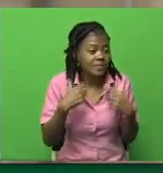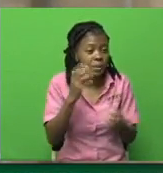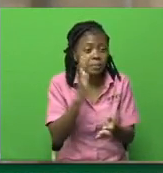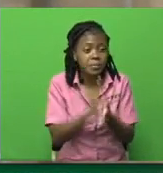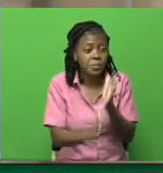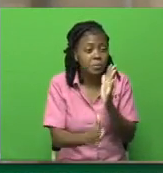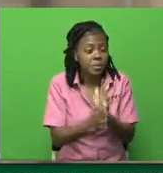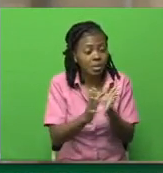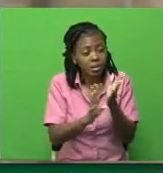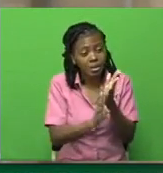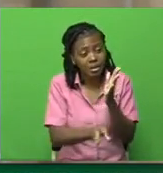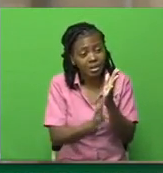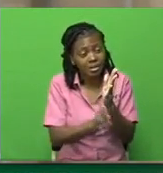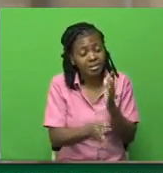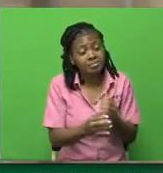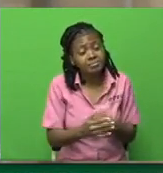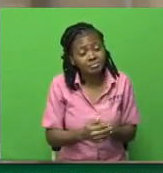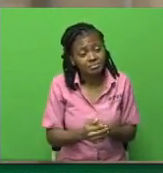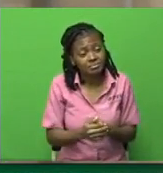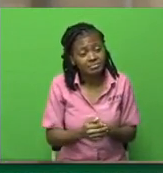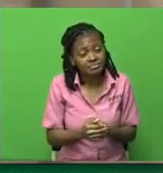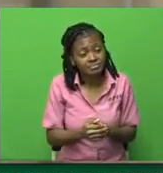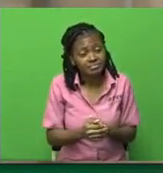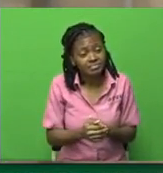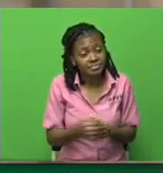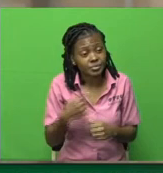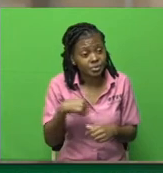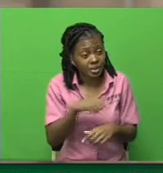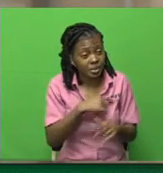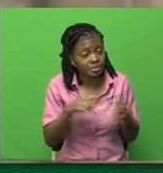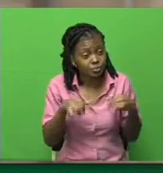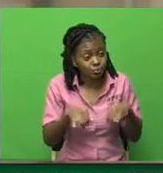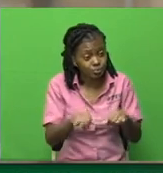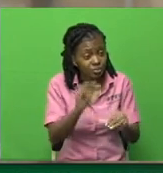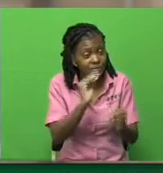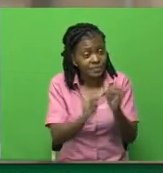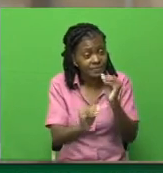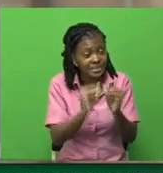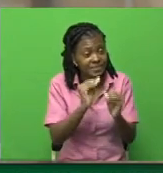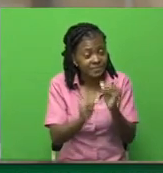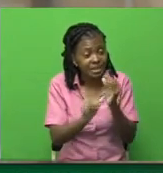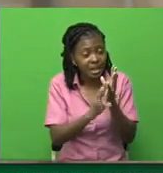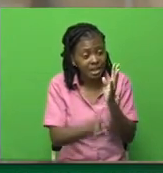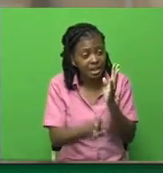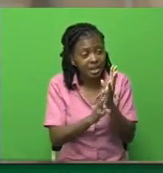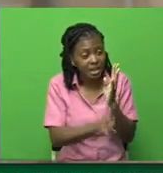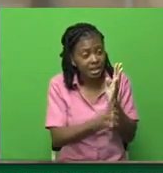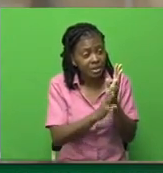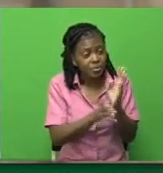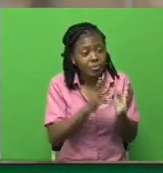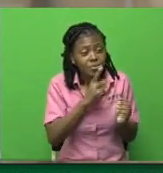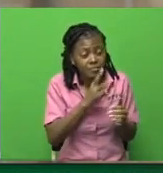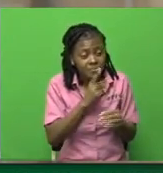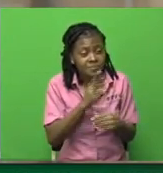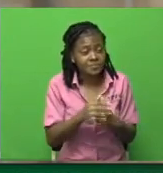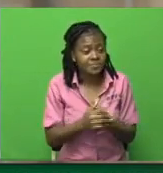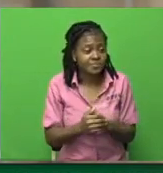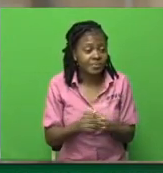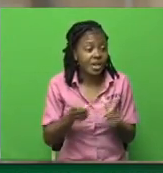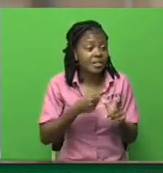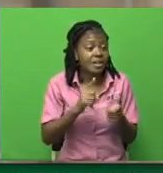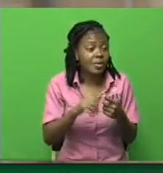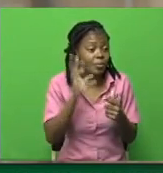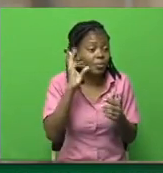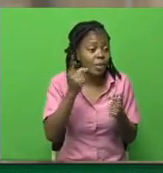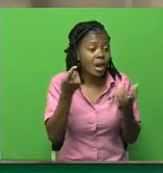completely eradicated and as we eradicate the backlogs as we eradicate the backlog what is naturally going to be happening